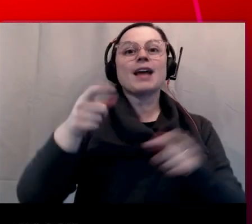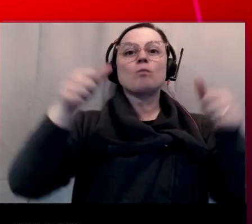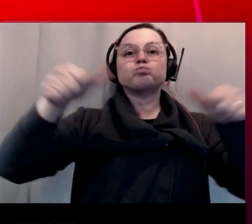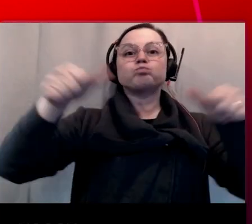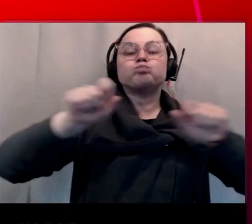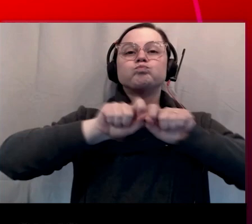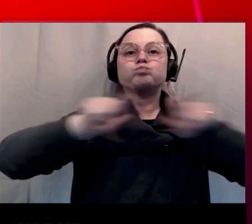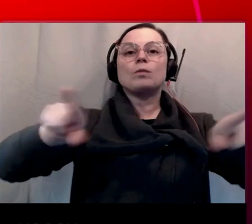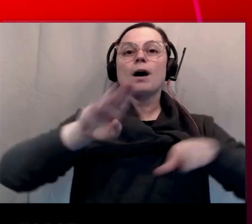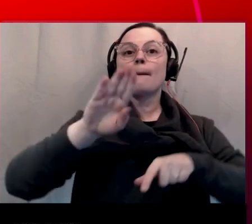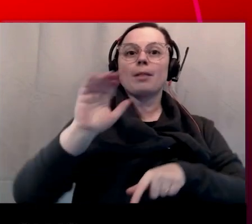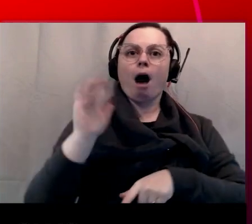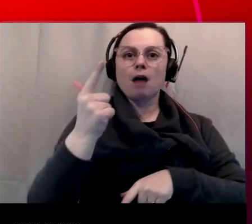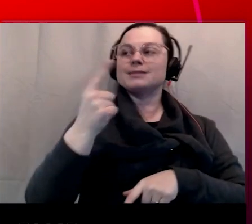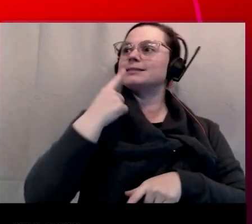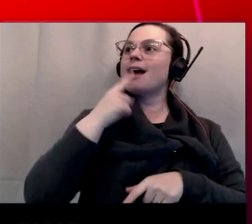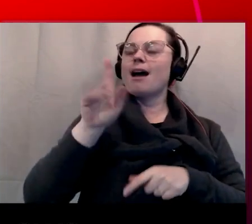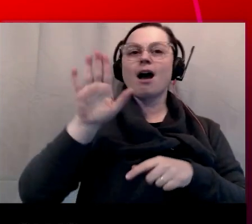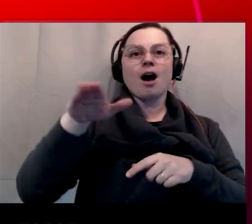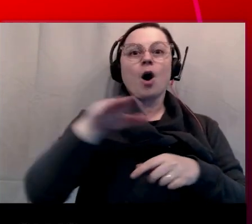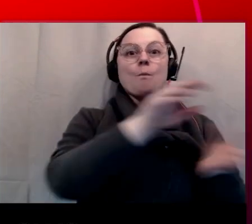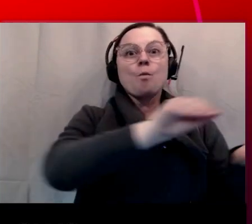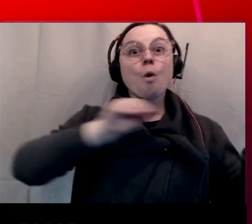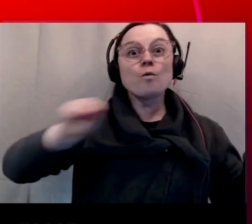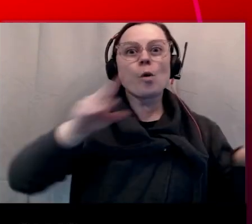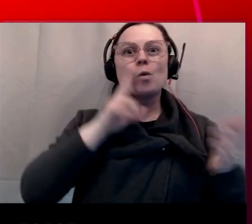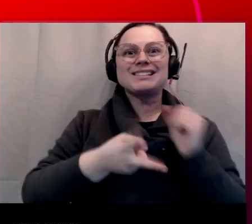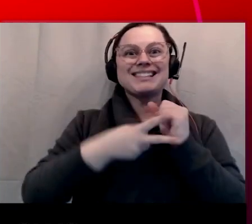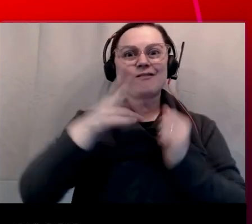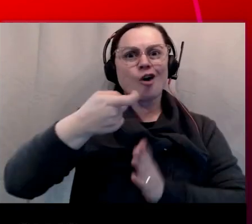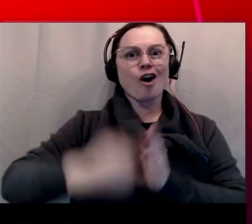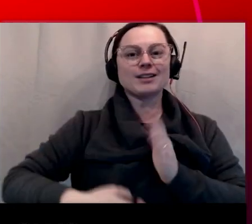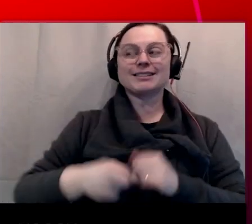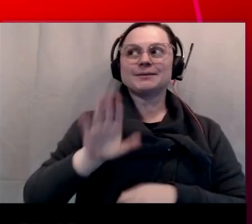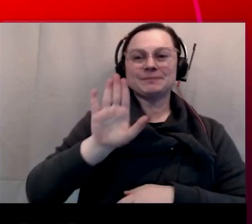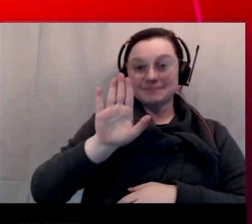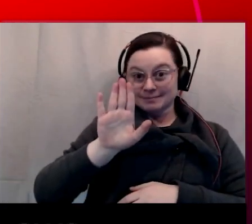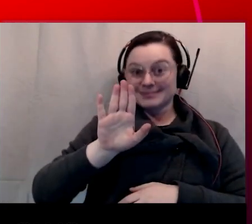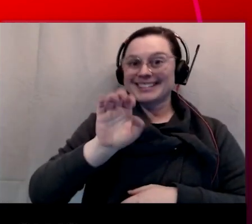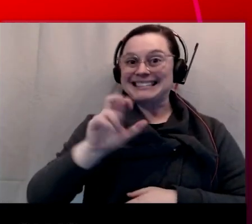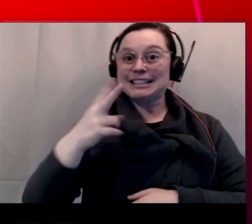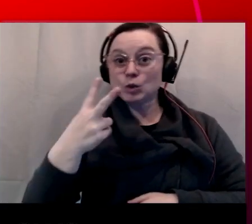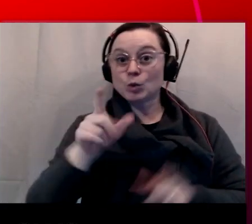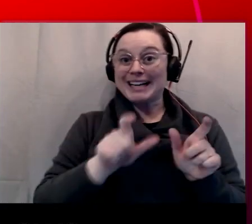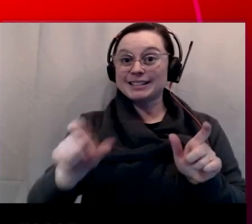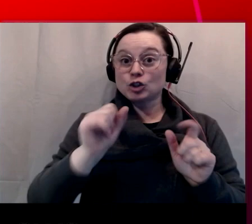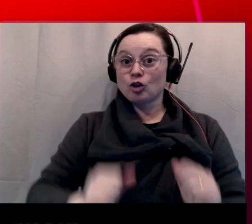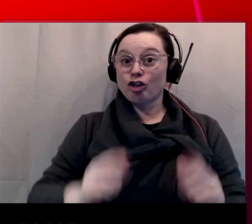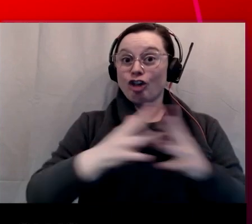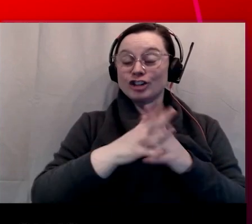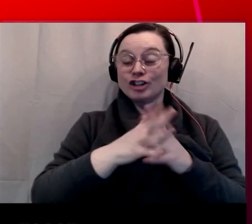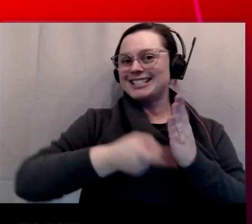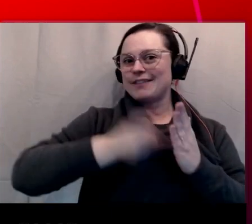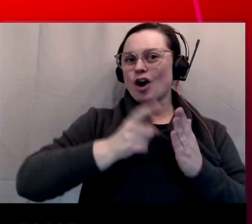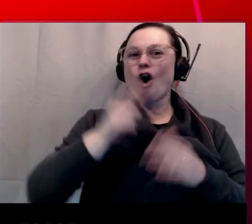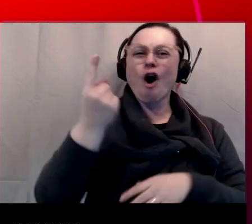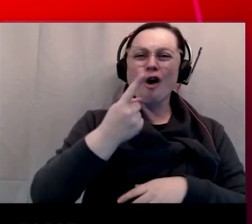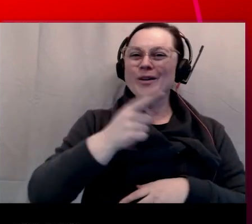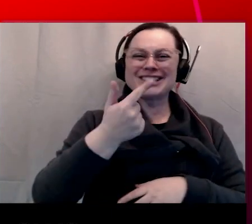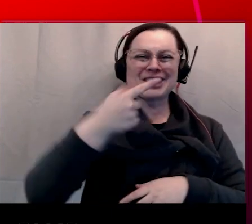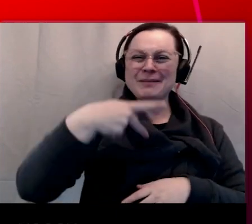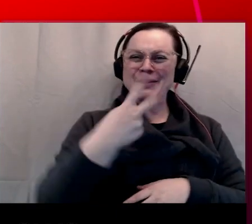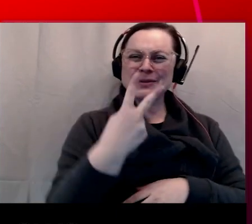you'll save 20% on your costs. But whenever you launch an EC2 instance, the default storage type is still GP2.